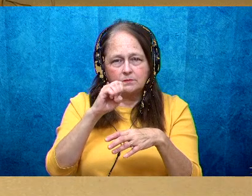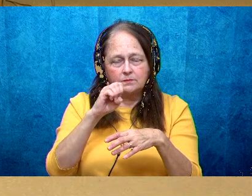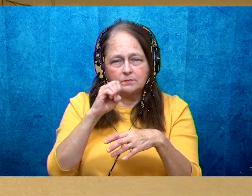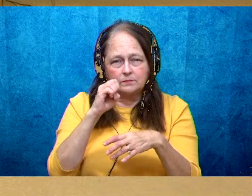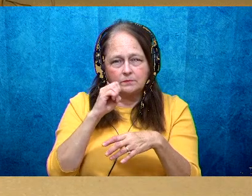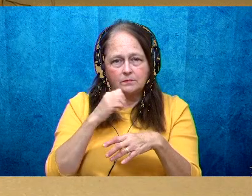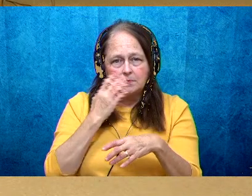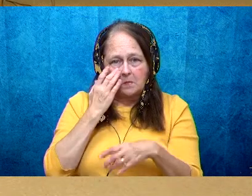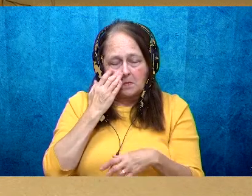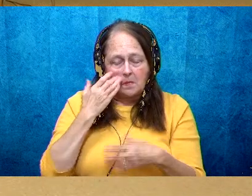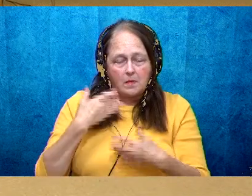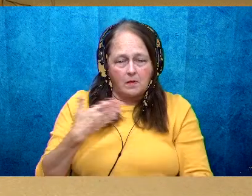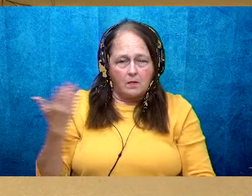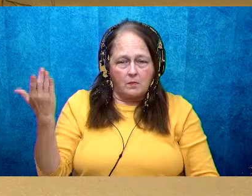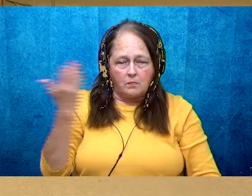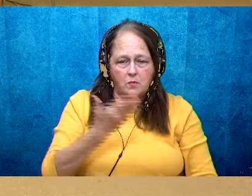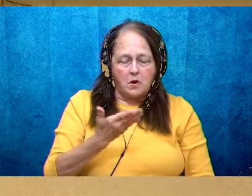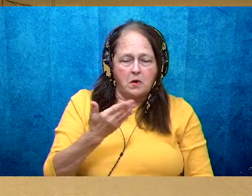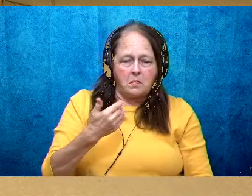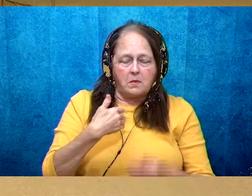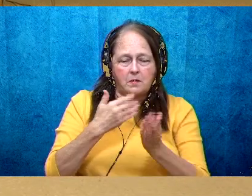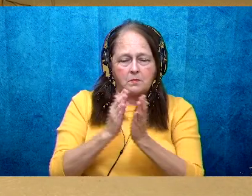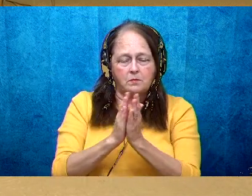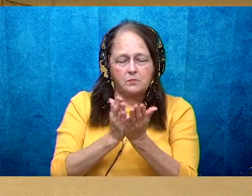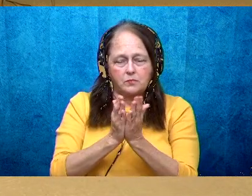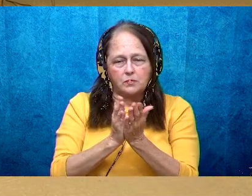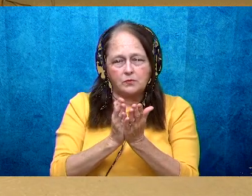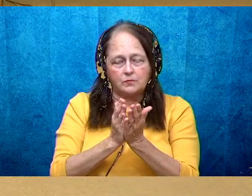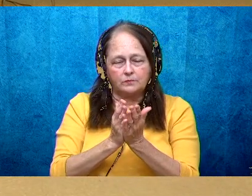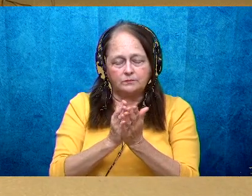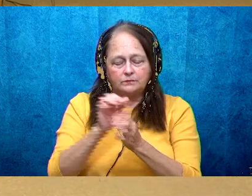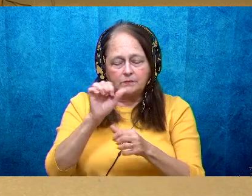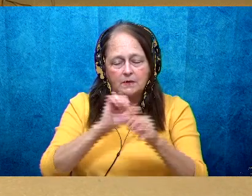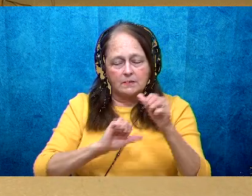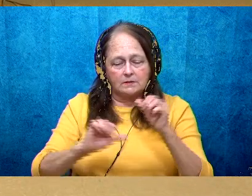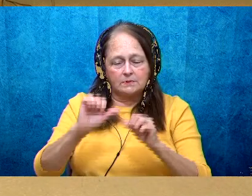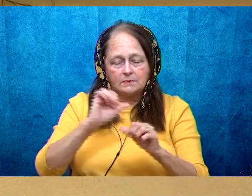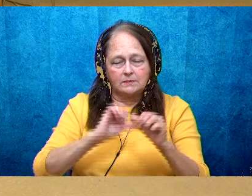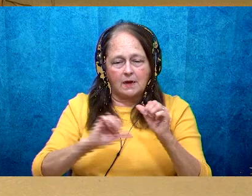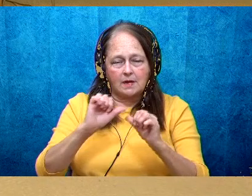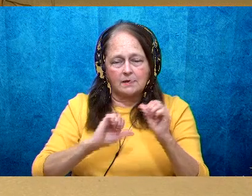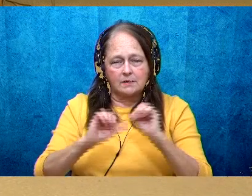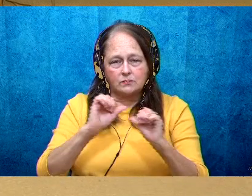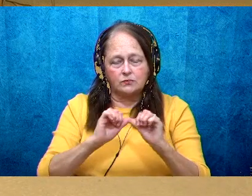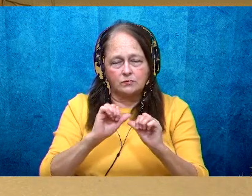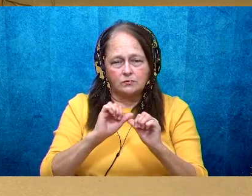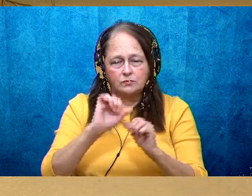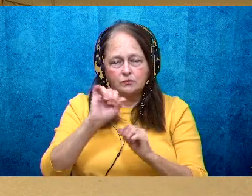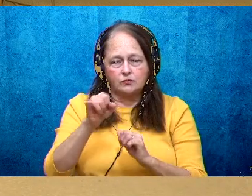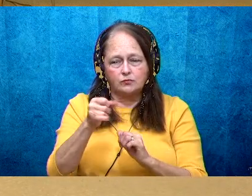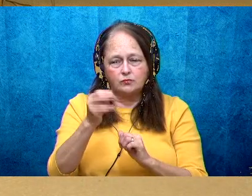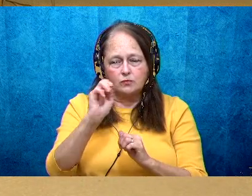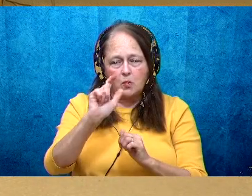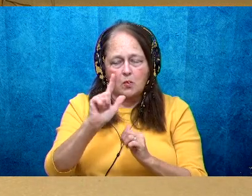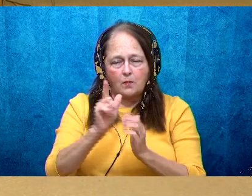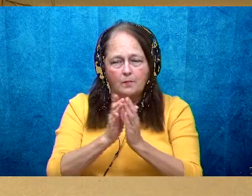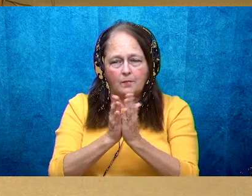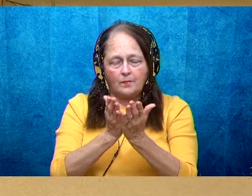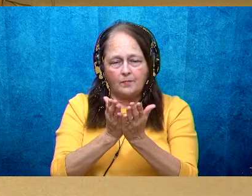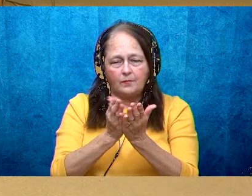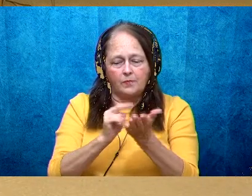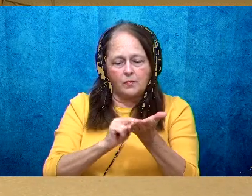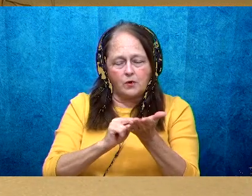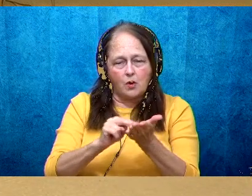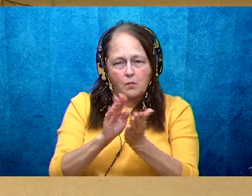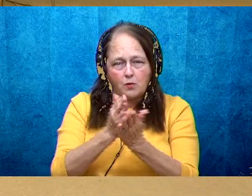All right, so I brought a couple of my science journals with me. If you don't have yours right now, why don't you go get something to write on? Whether that is your notebook